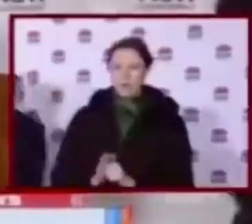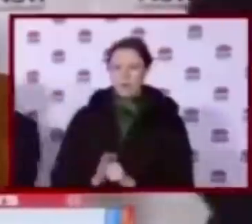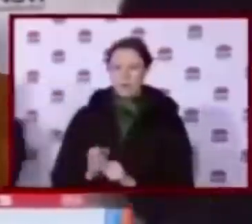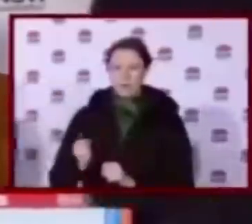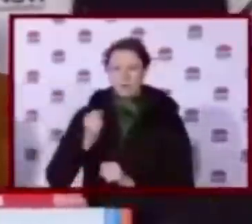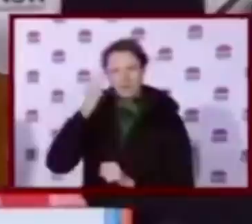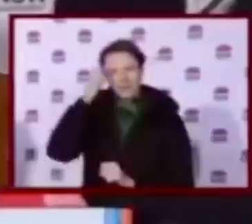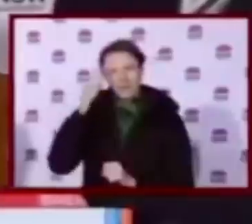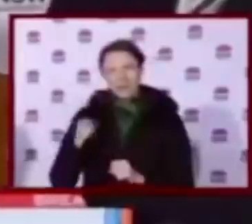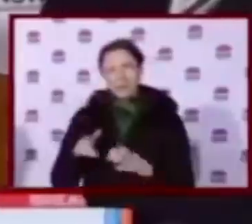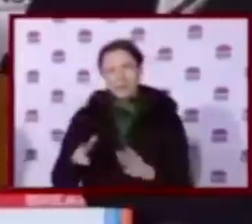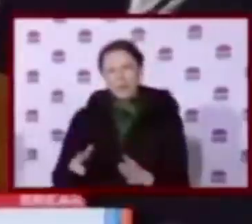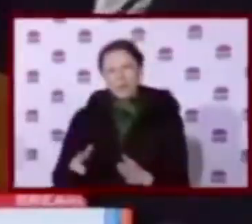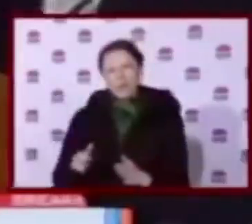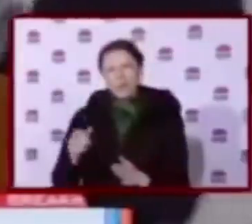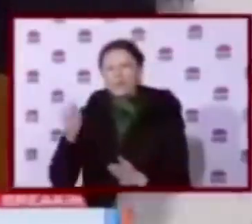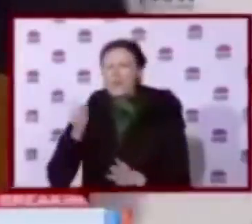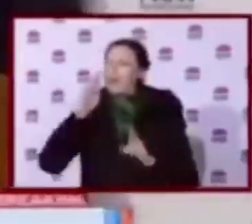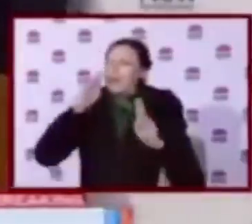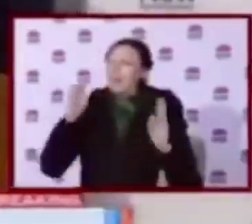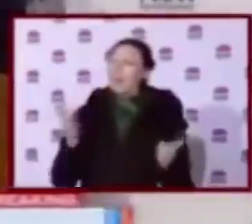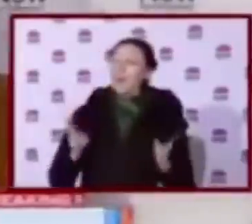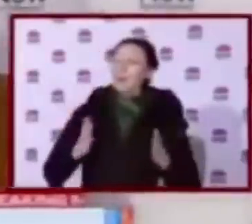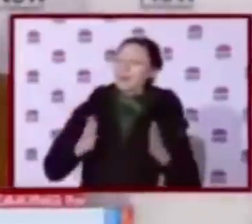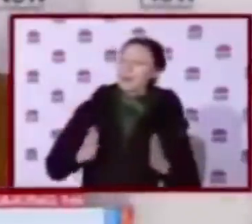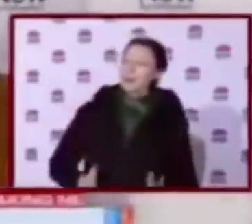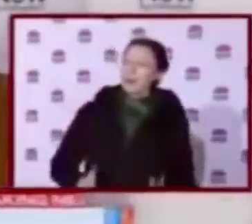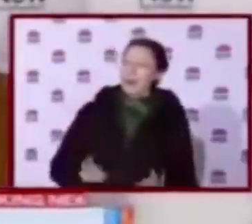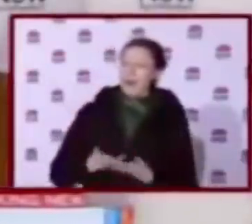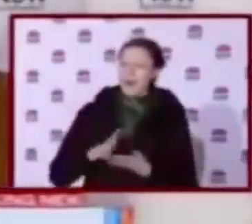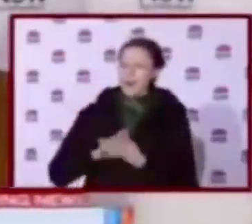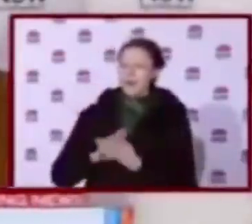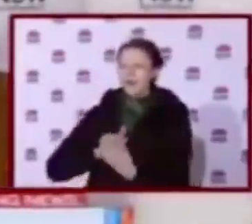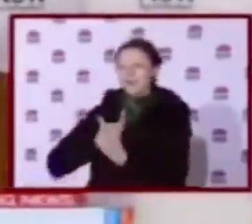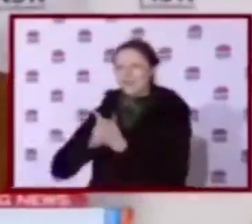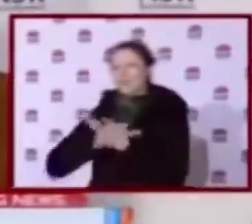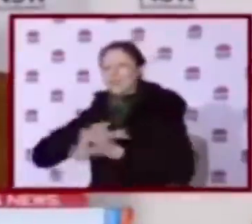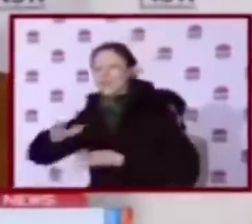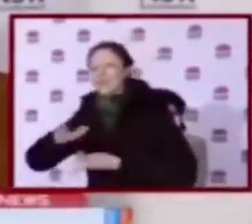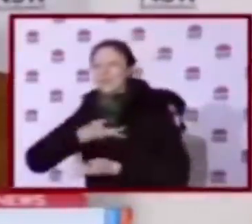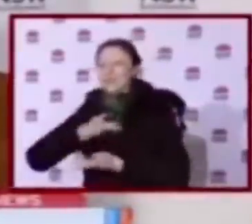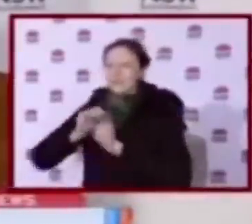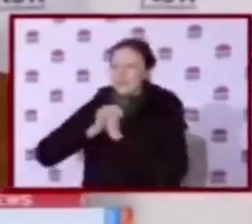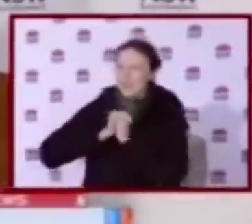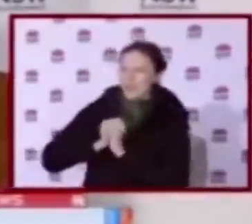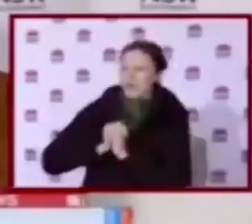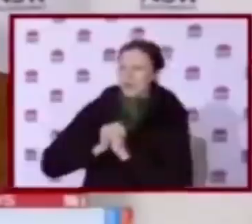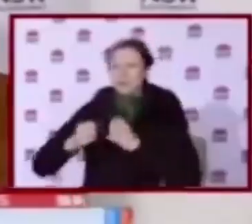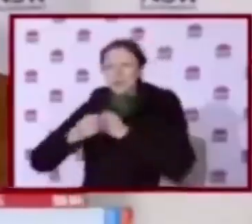is in human nature to engage in conversation with others, to be friendly,